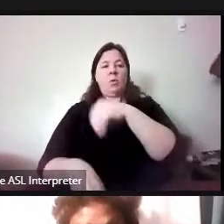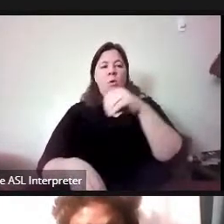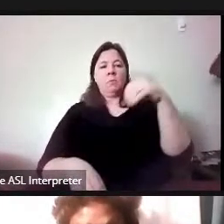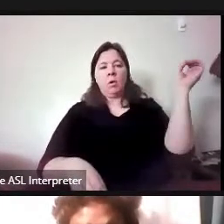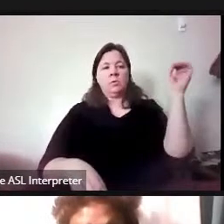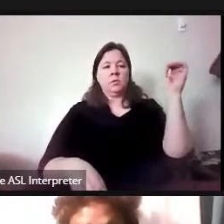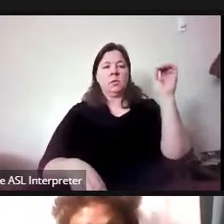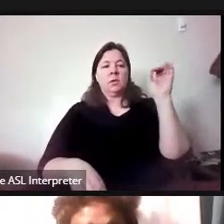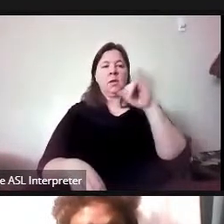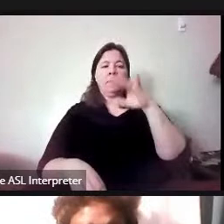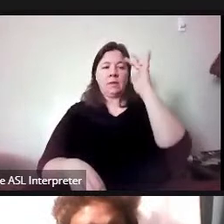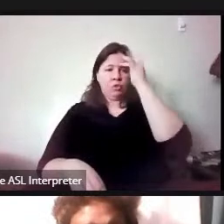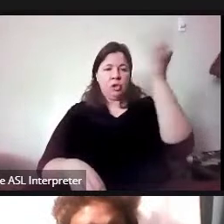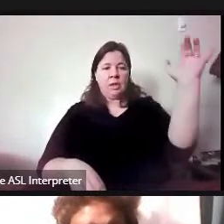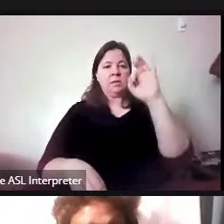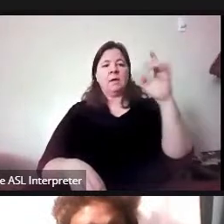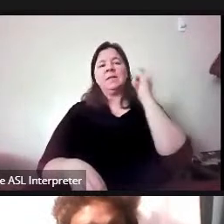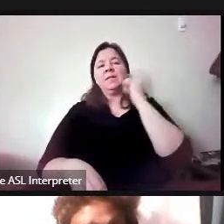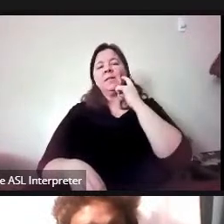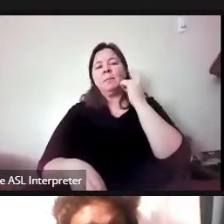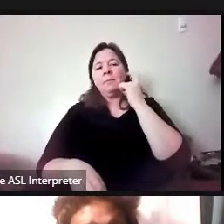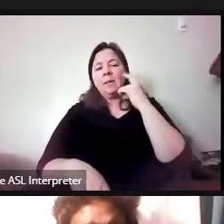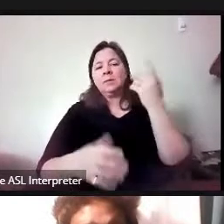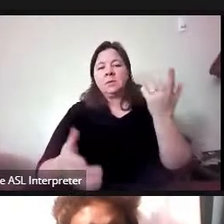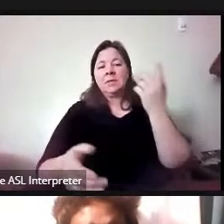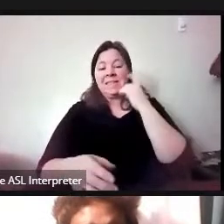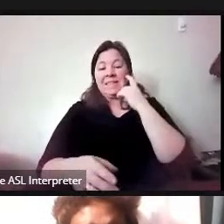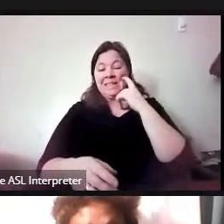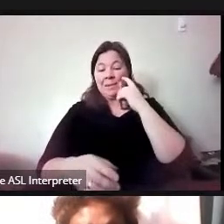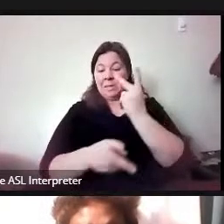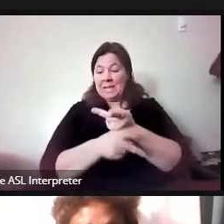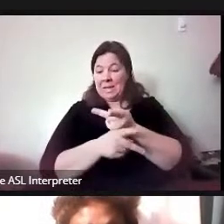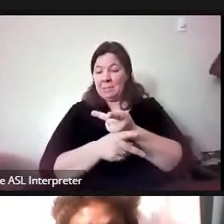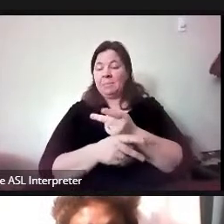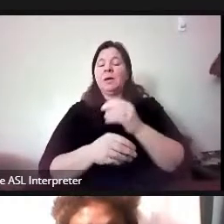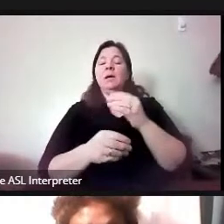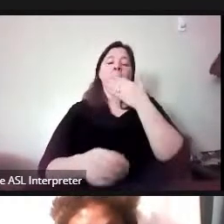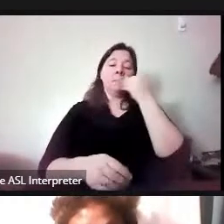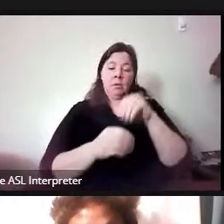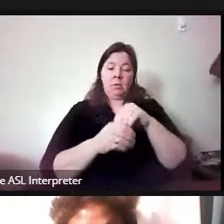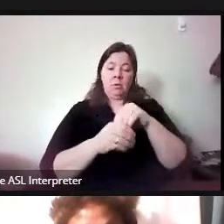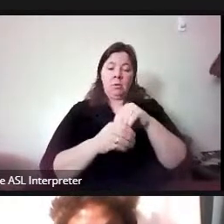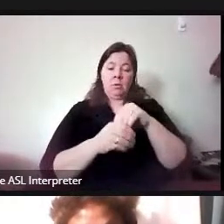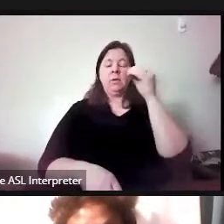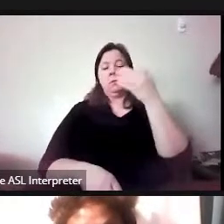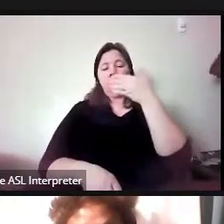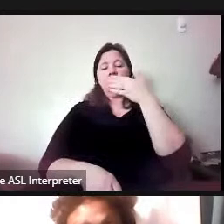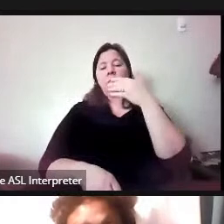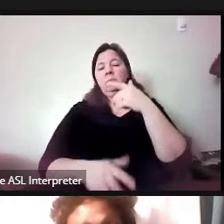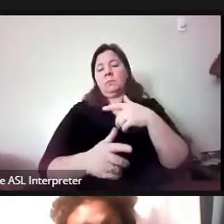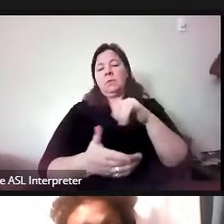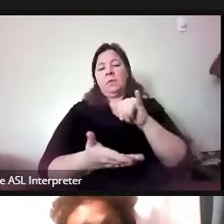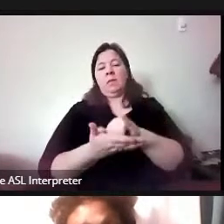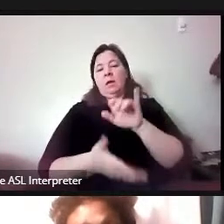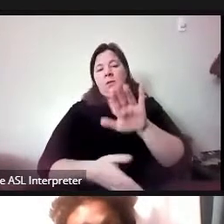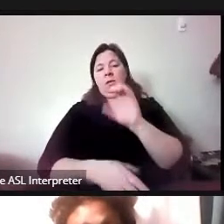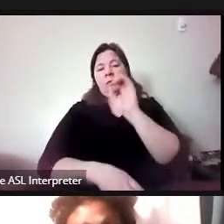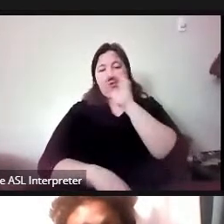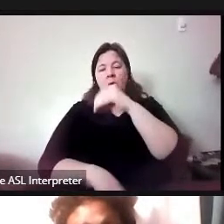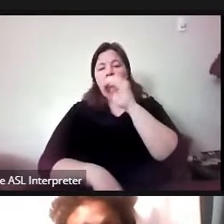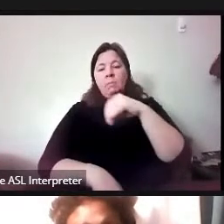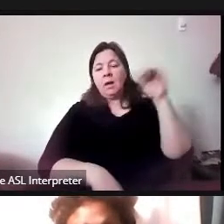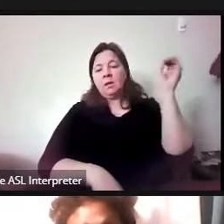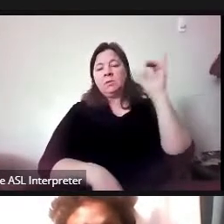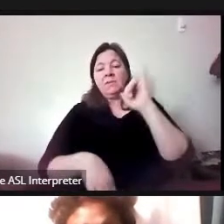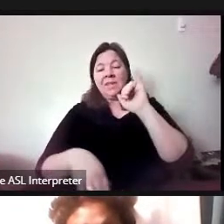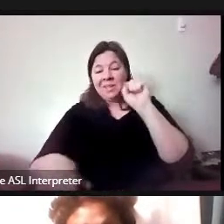of simplicity. So the simpler that we keep it, the better, in my opinion, that it is. And all it takes,